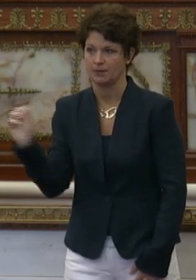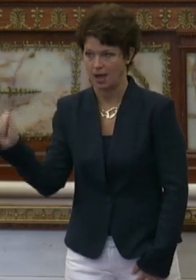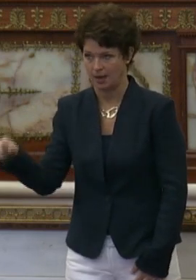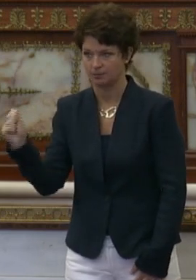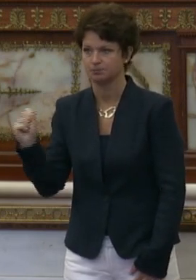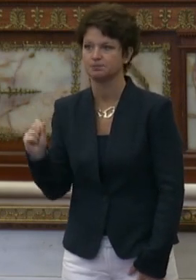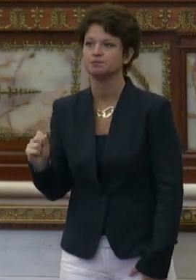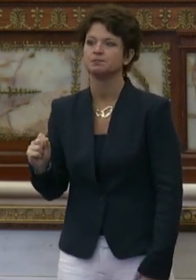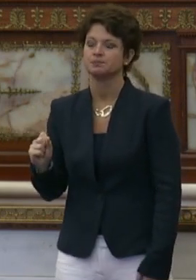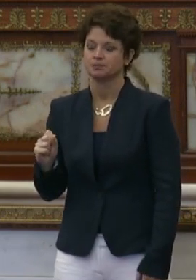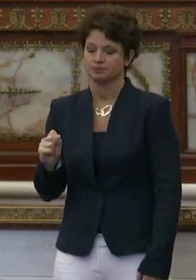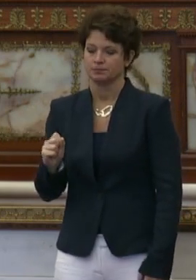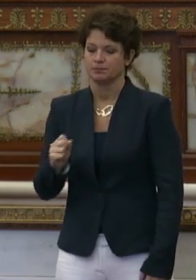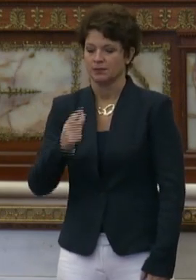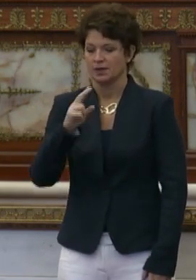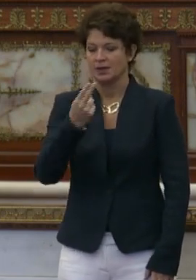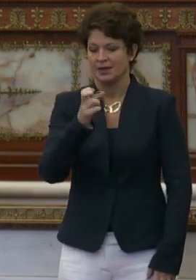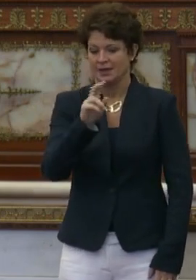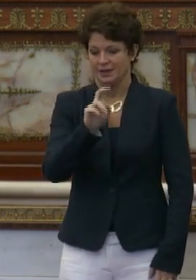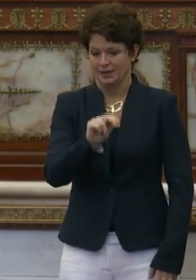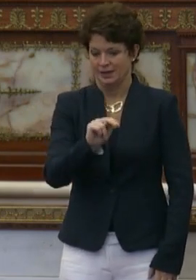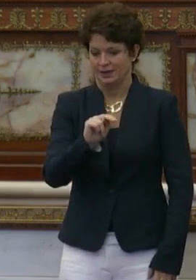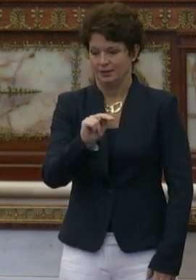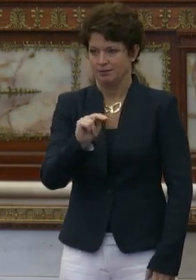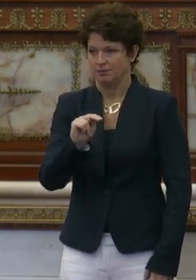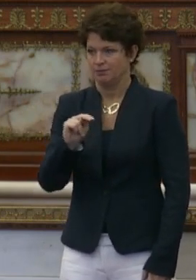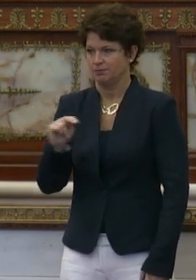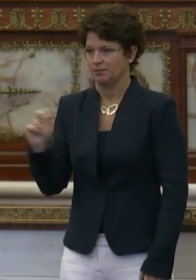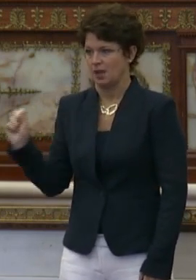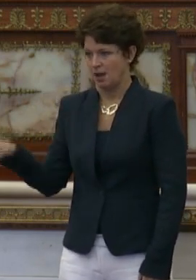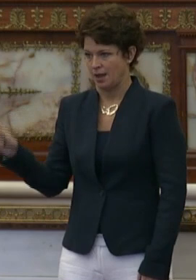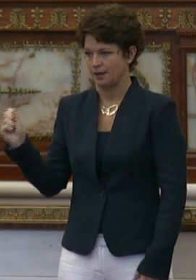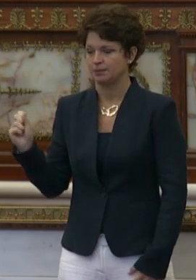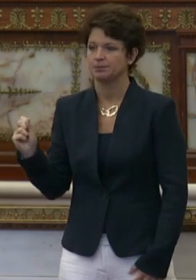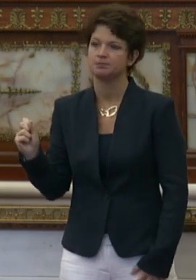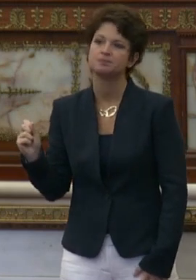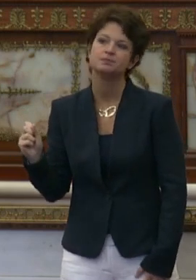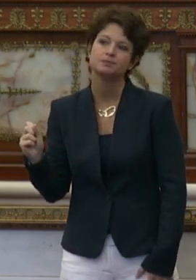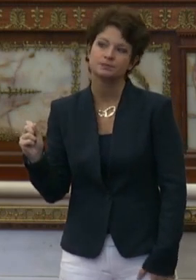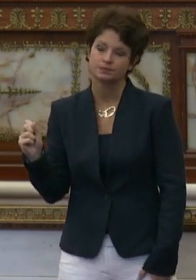Aye. Councilman Heenan? Councilman Heenan? Aye.